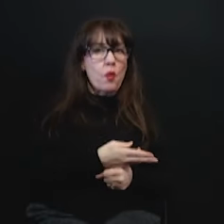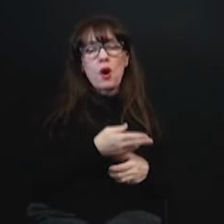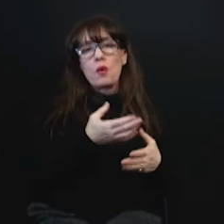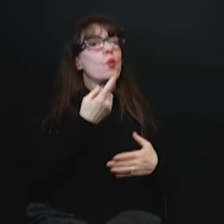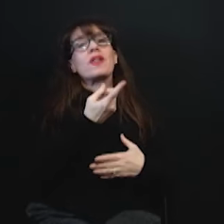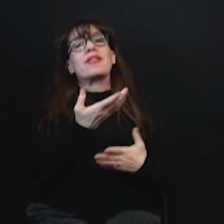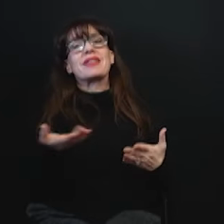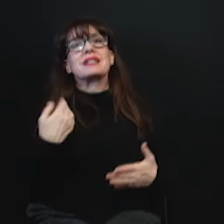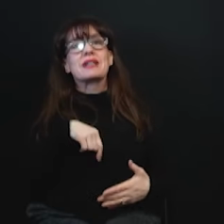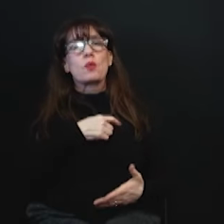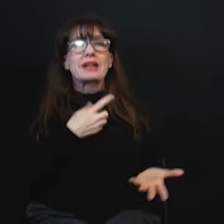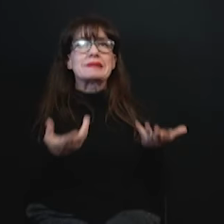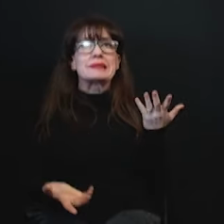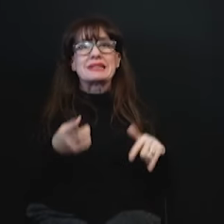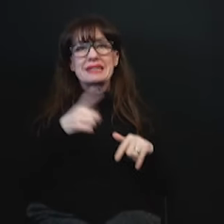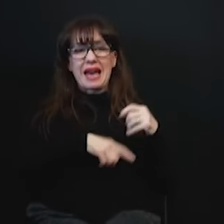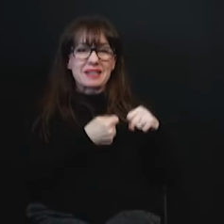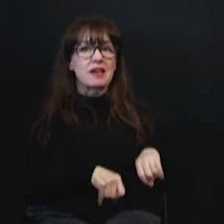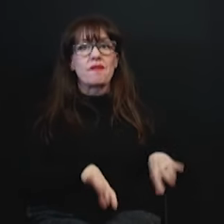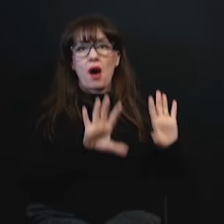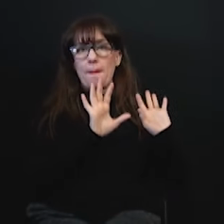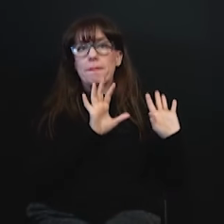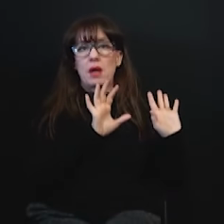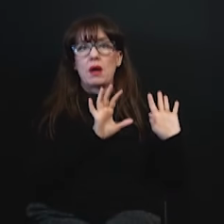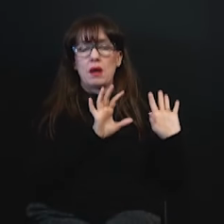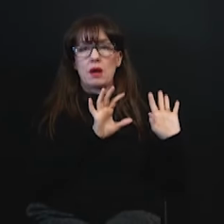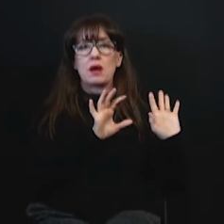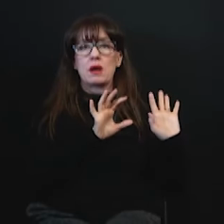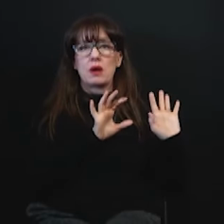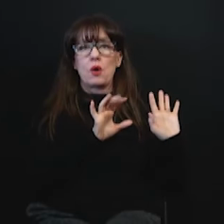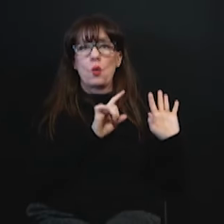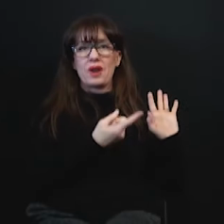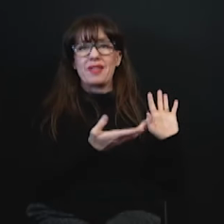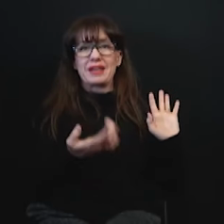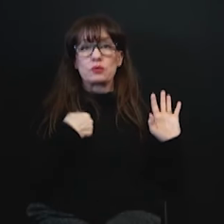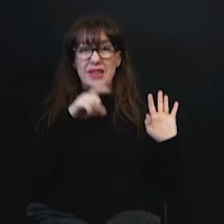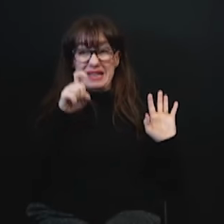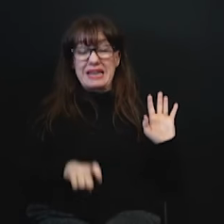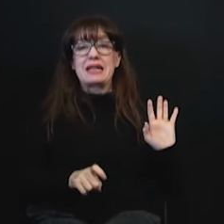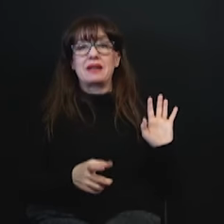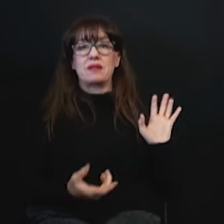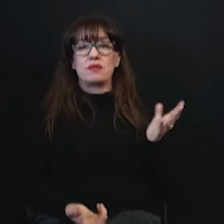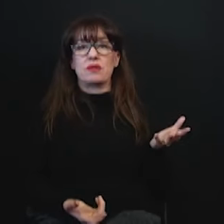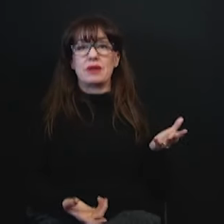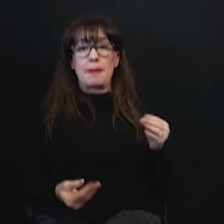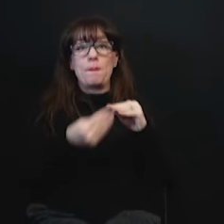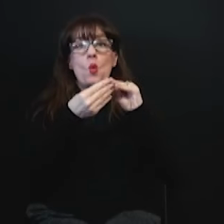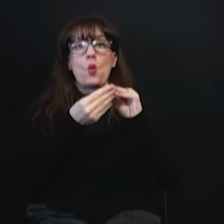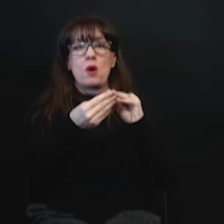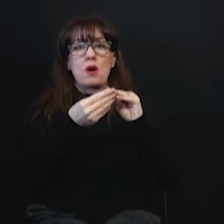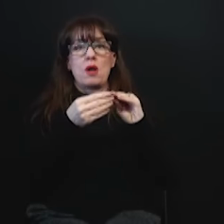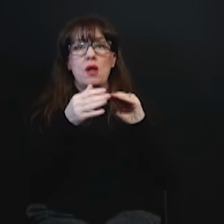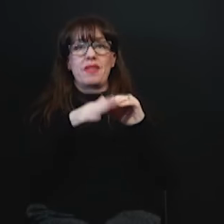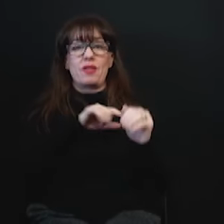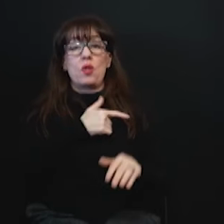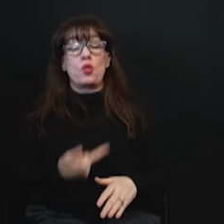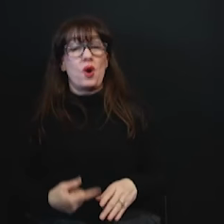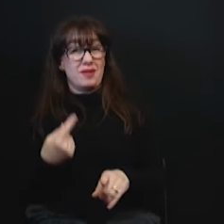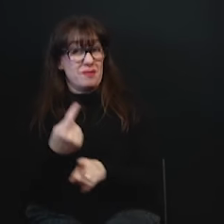that we think we can't give up? What are the things we think we need even more than the Lord, if we're honest?